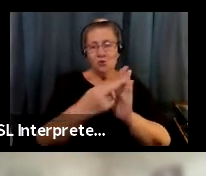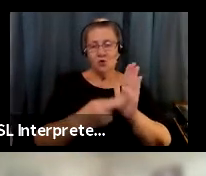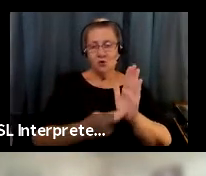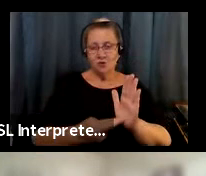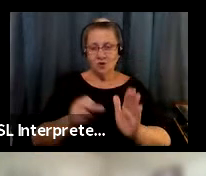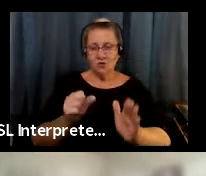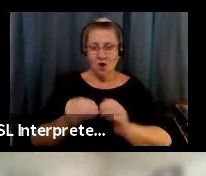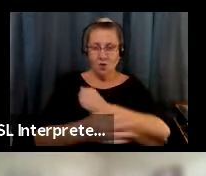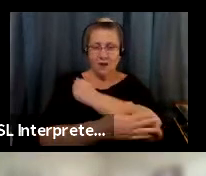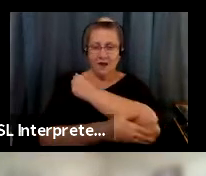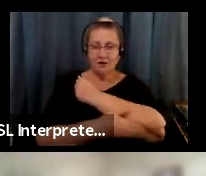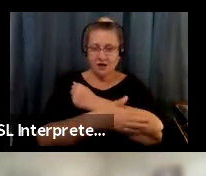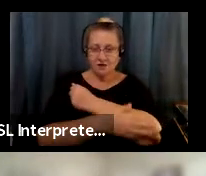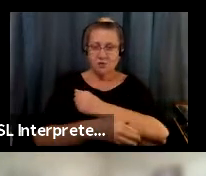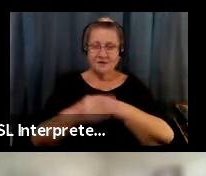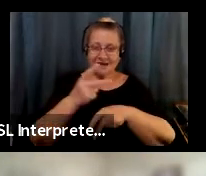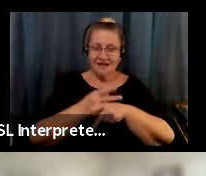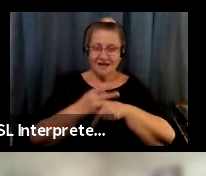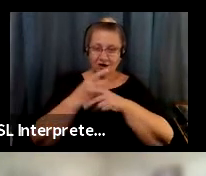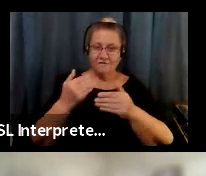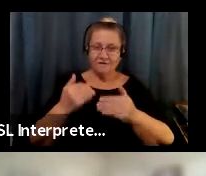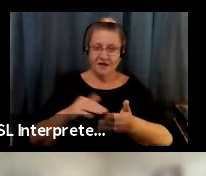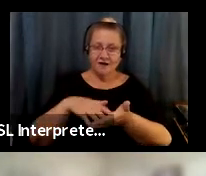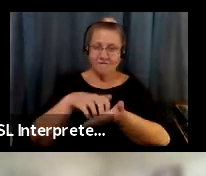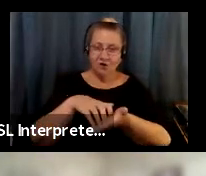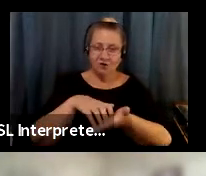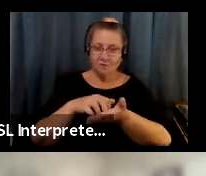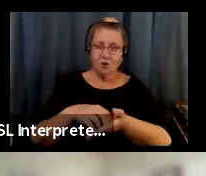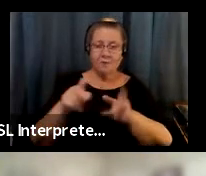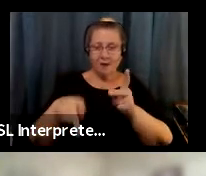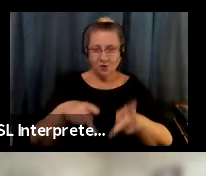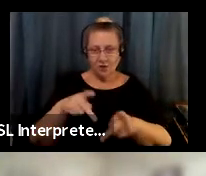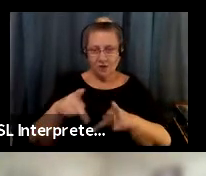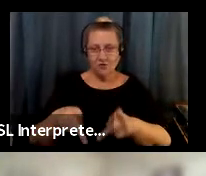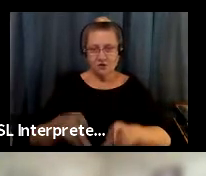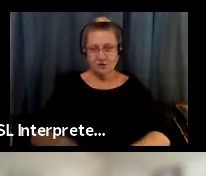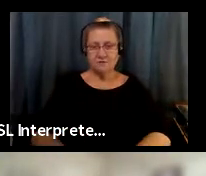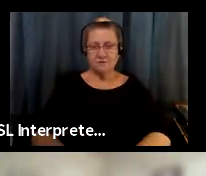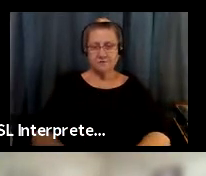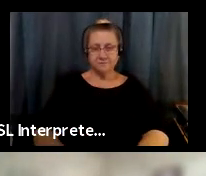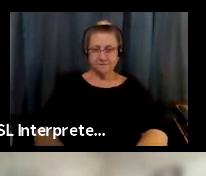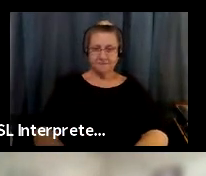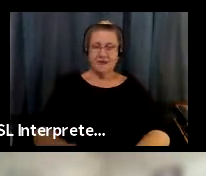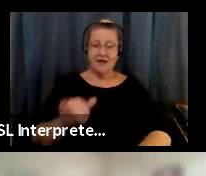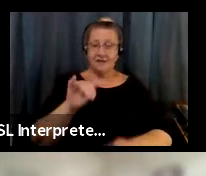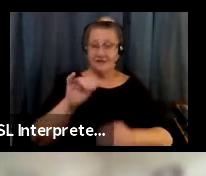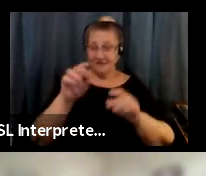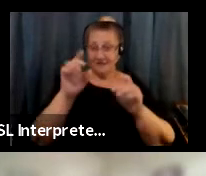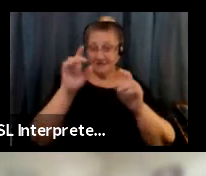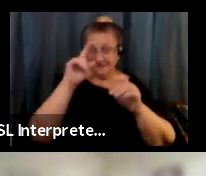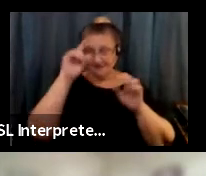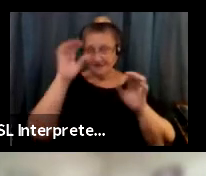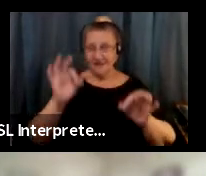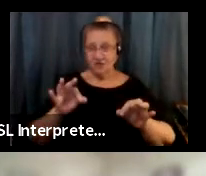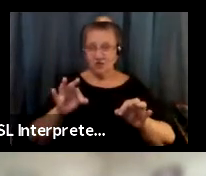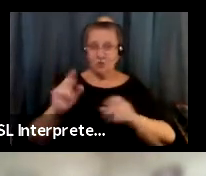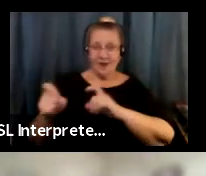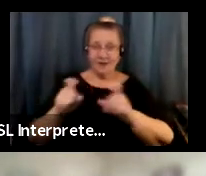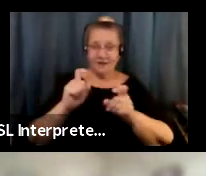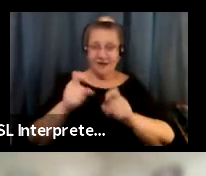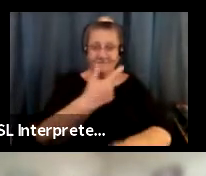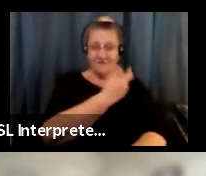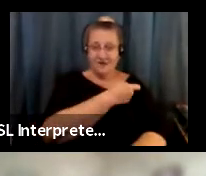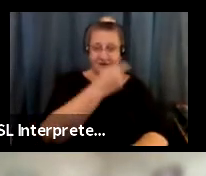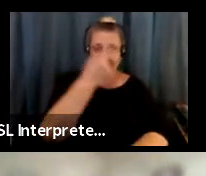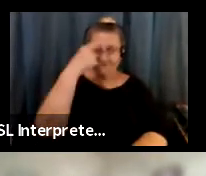this vulnerable population. Similarly, the governor's and CDPH's decision to allocate vaccines for